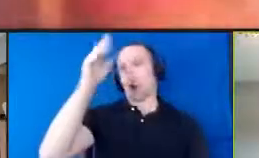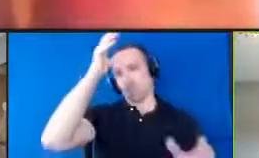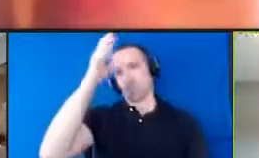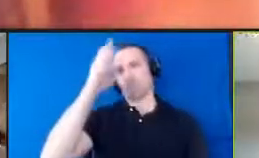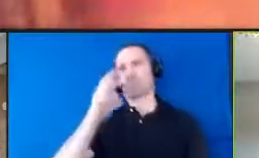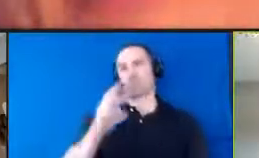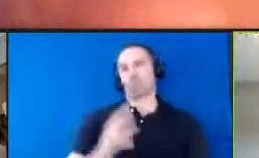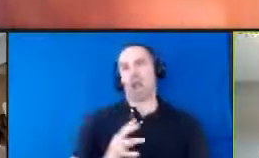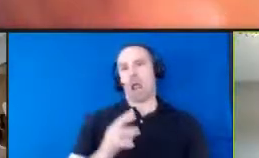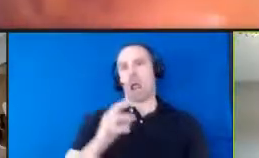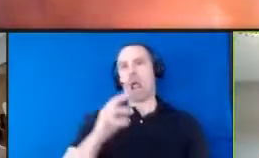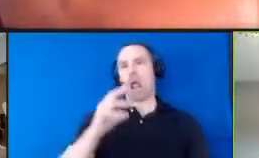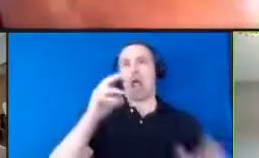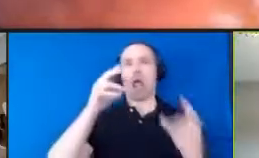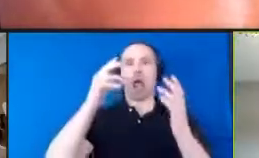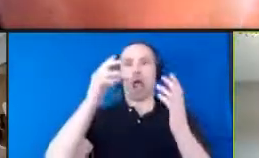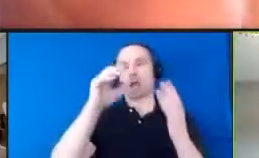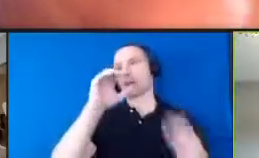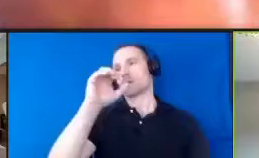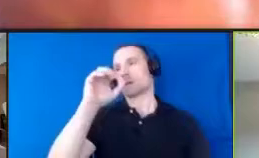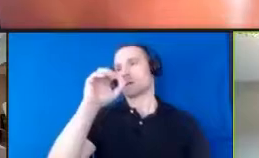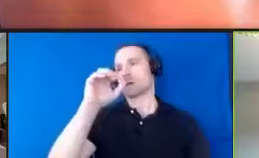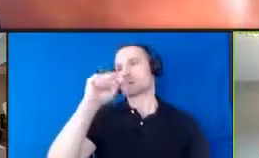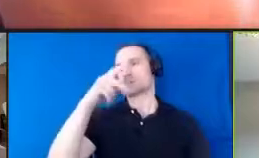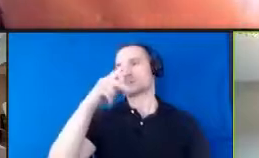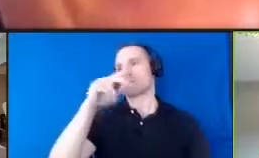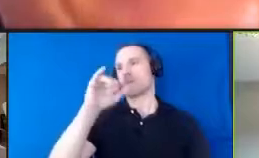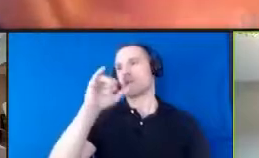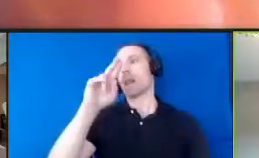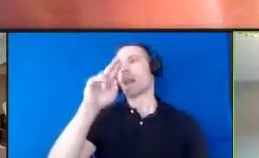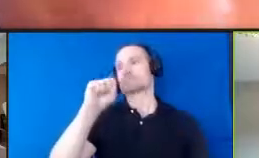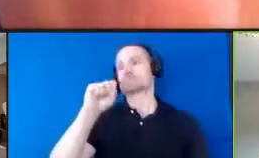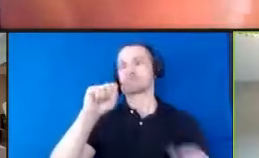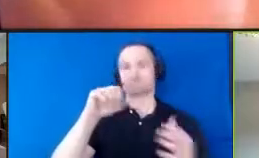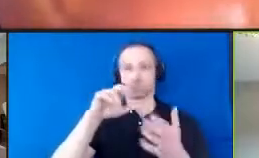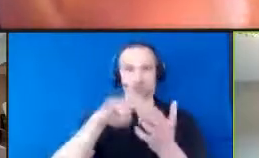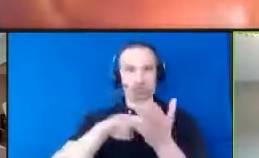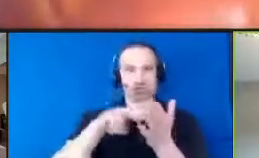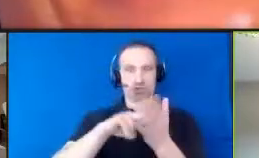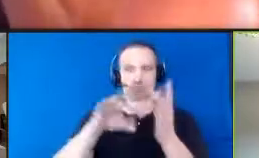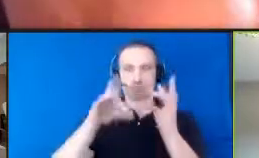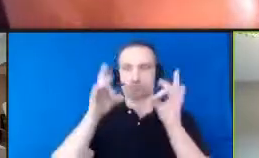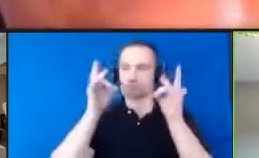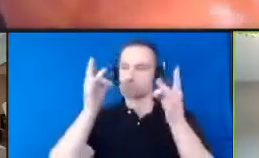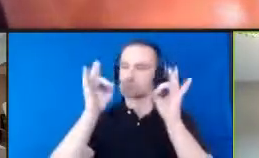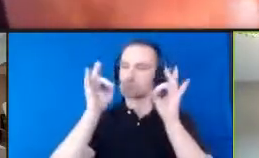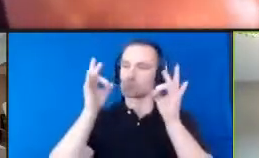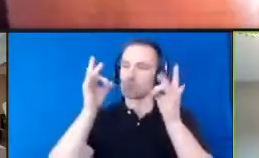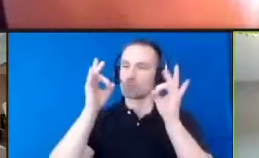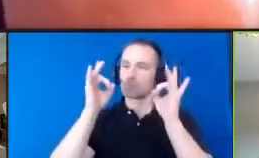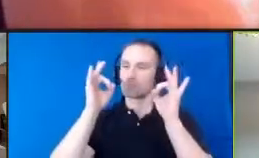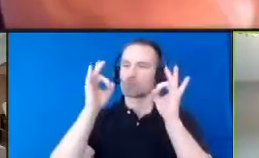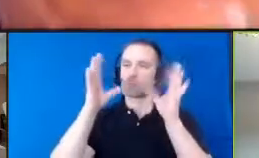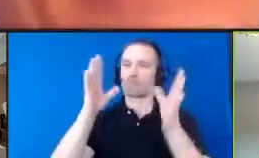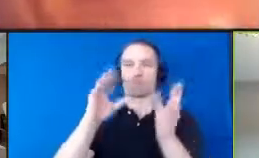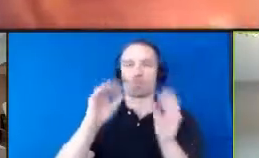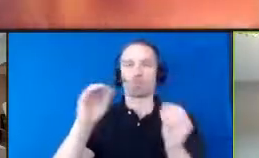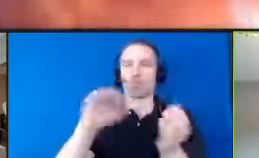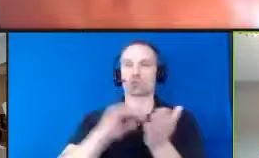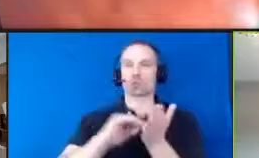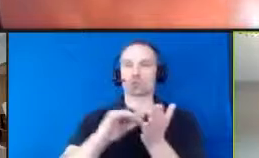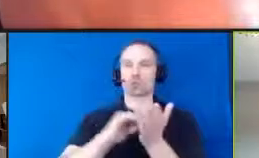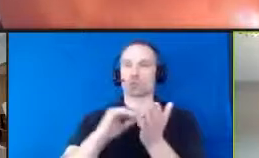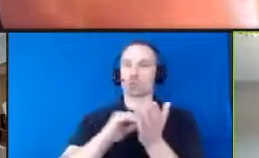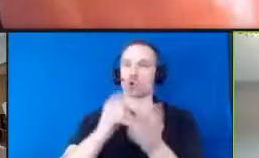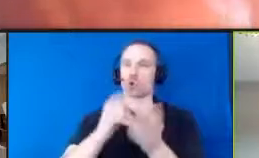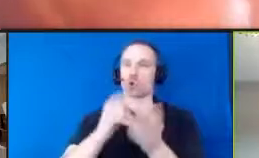reprehensible. It's really hard to earn the trust back after something like that. I can just tell you what I've done for my kids is